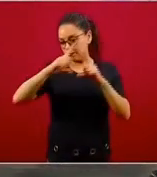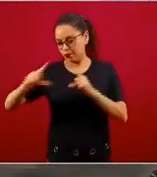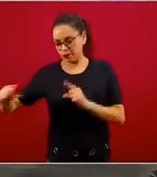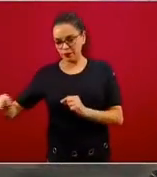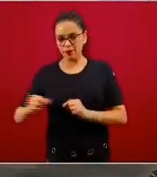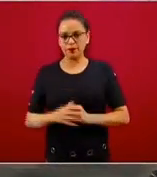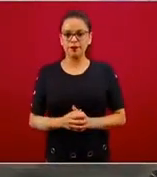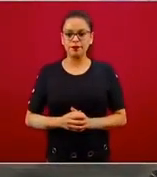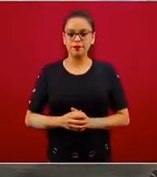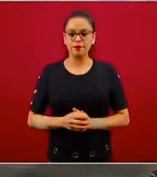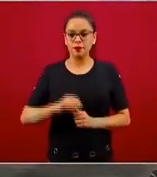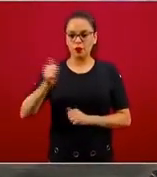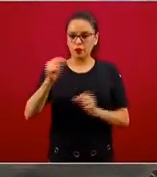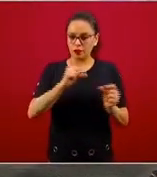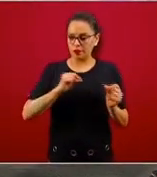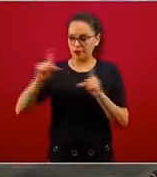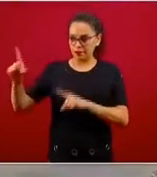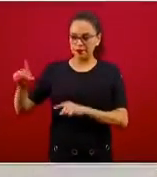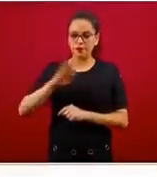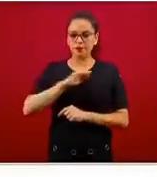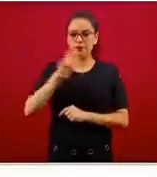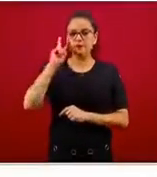Next slide.